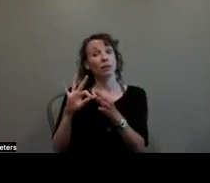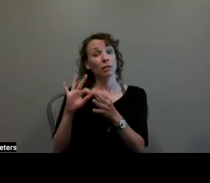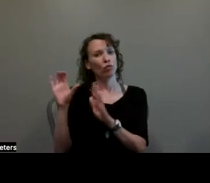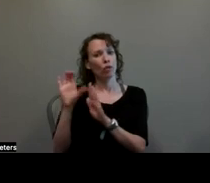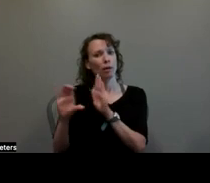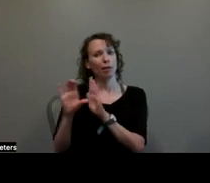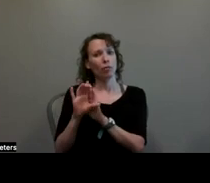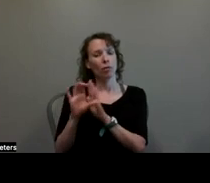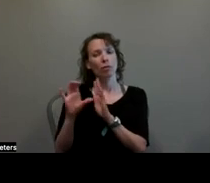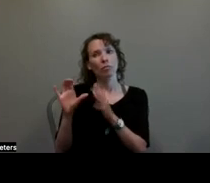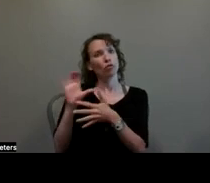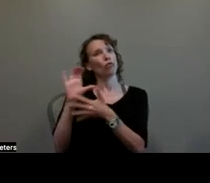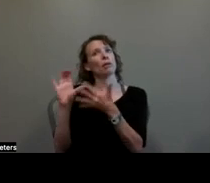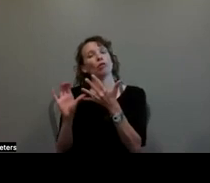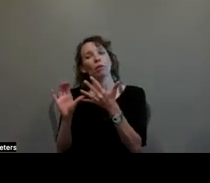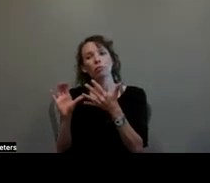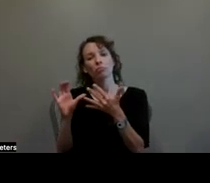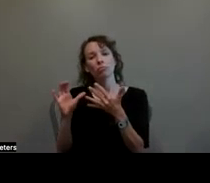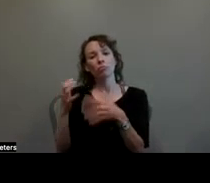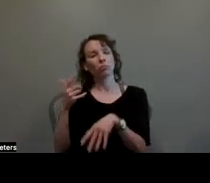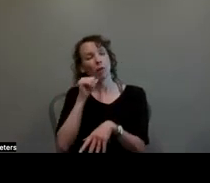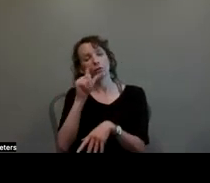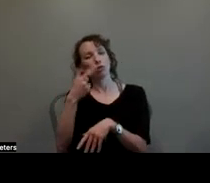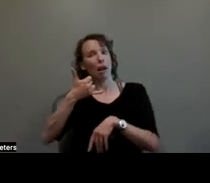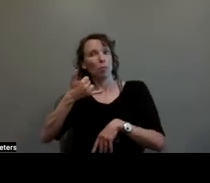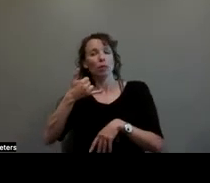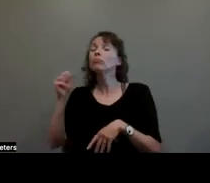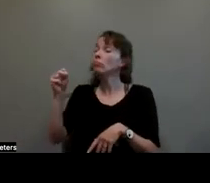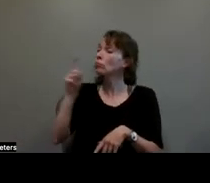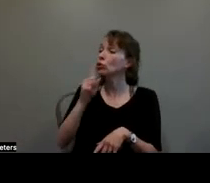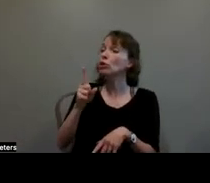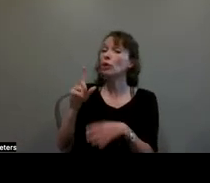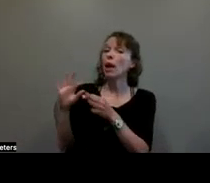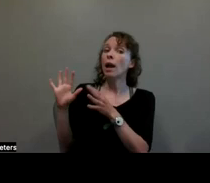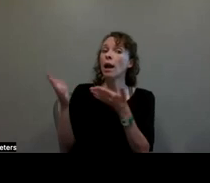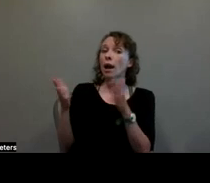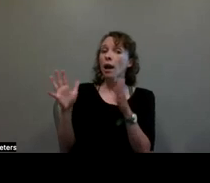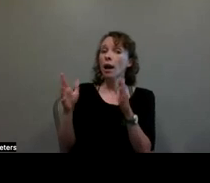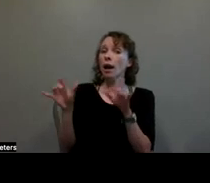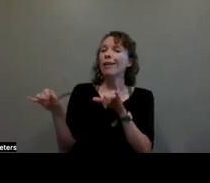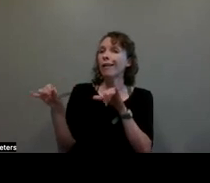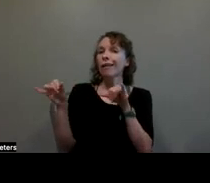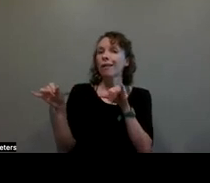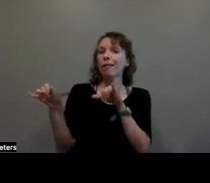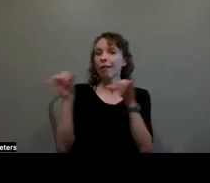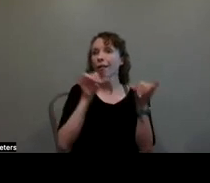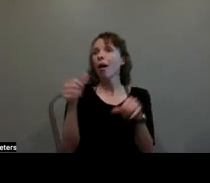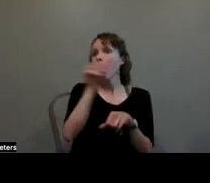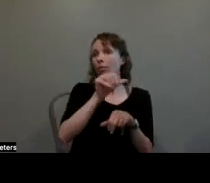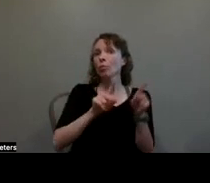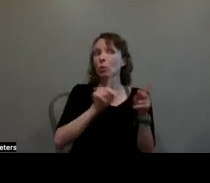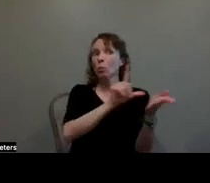so it's related to what people have been seeing in the literature already,